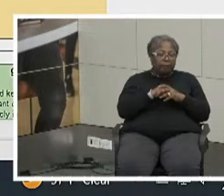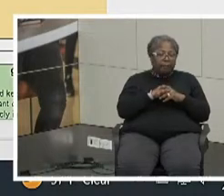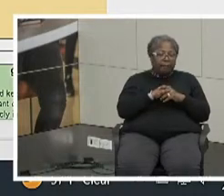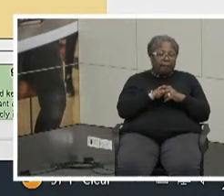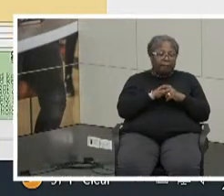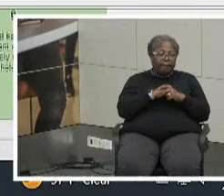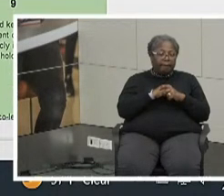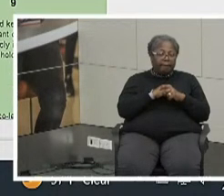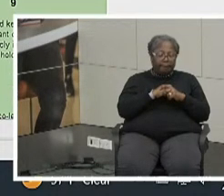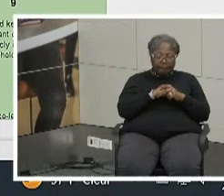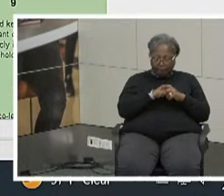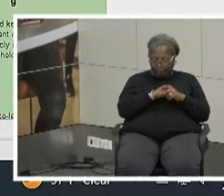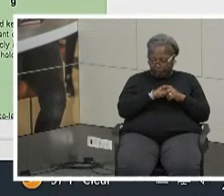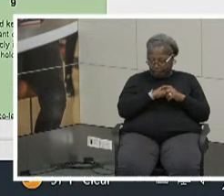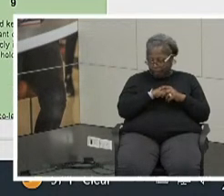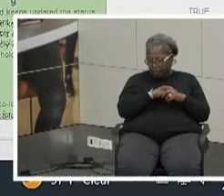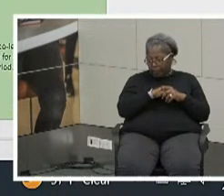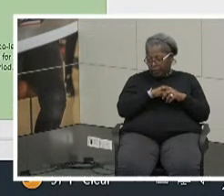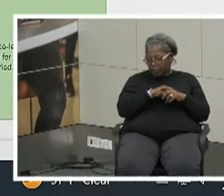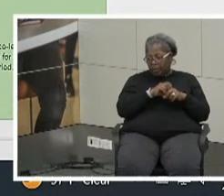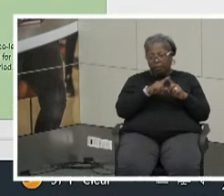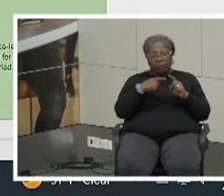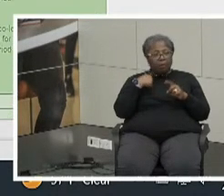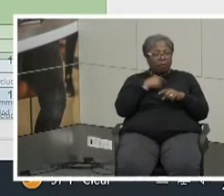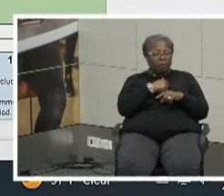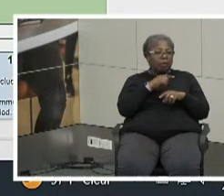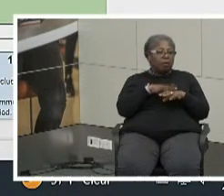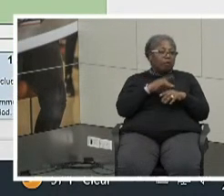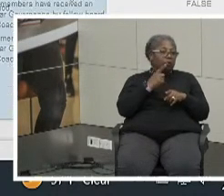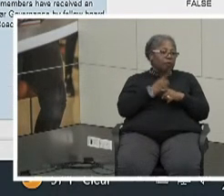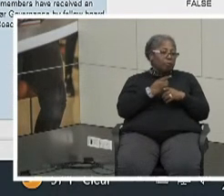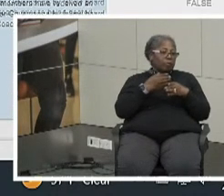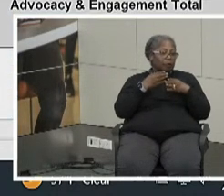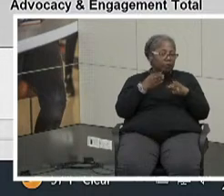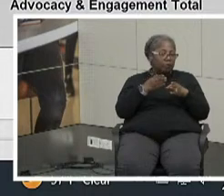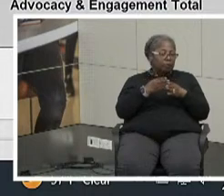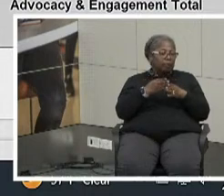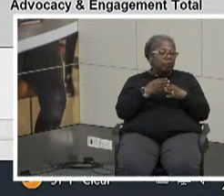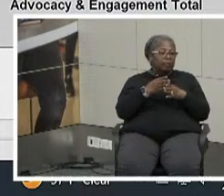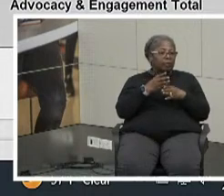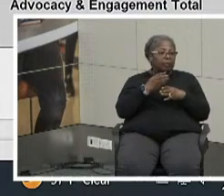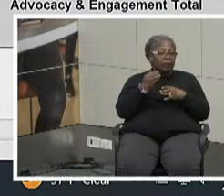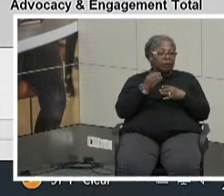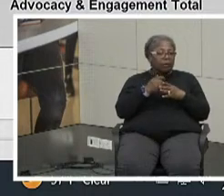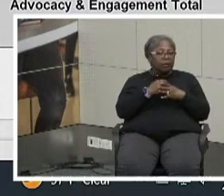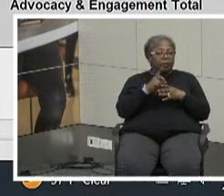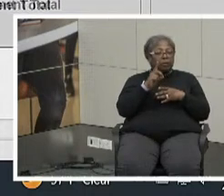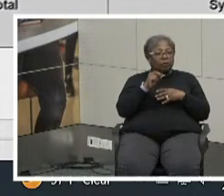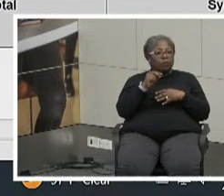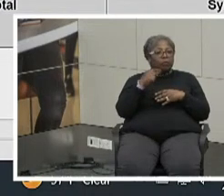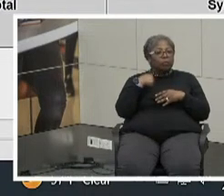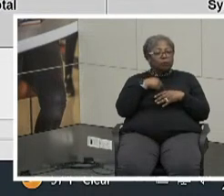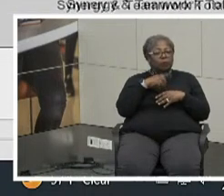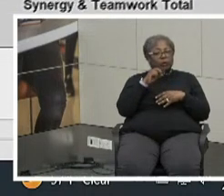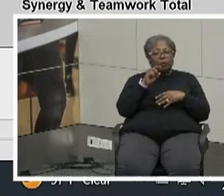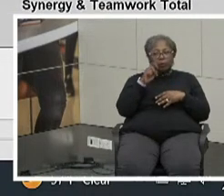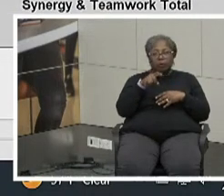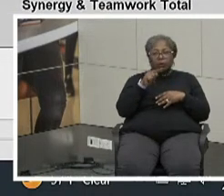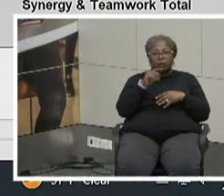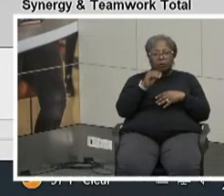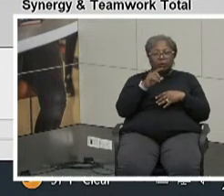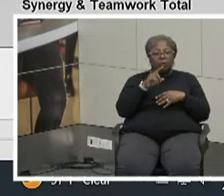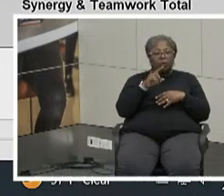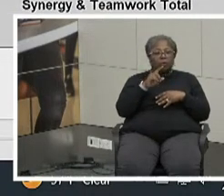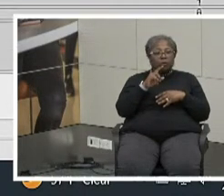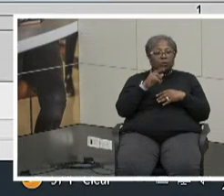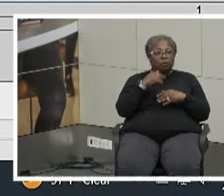15 but we're on our we on the right path there um we do need to um in order